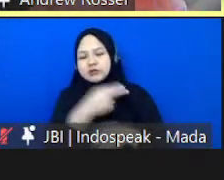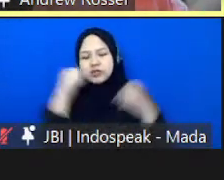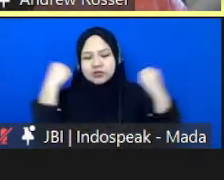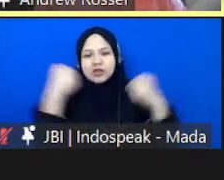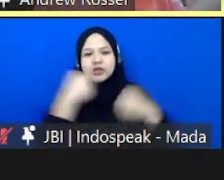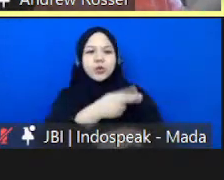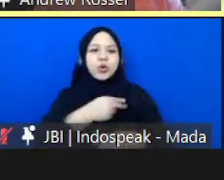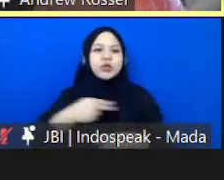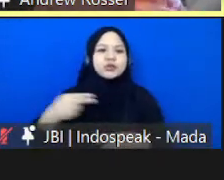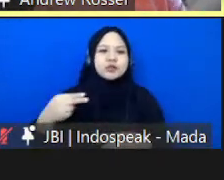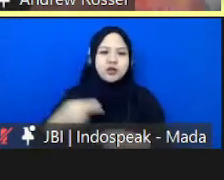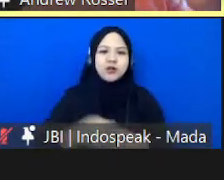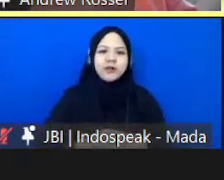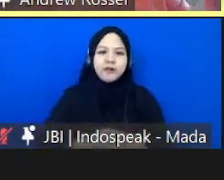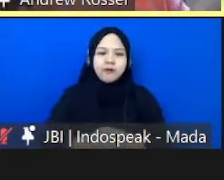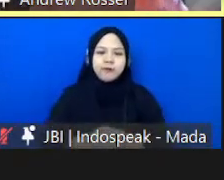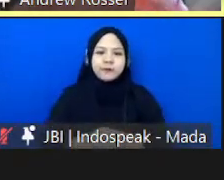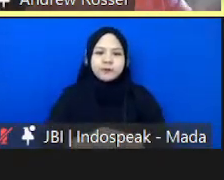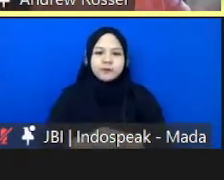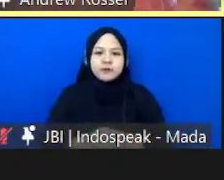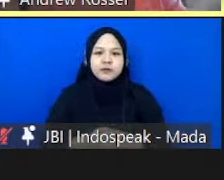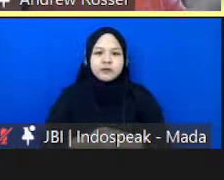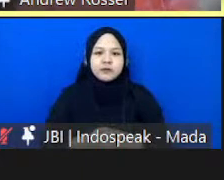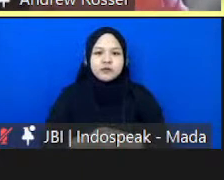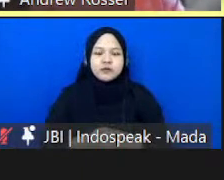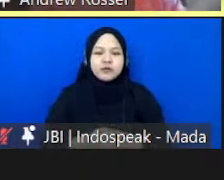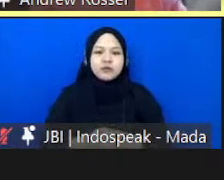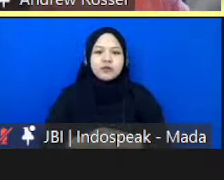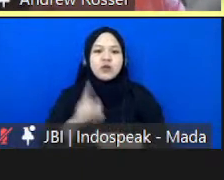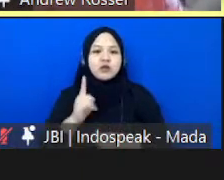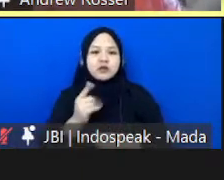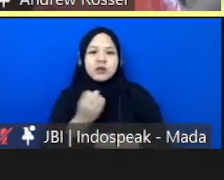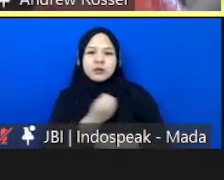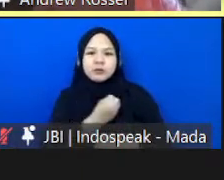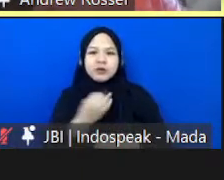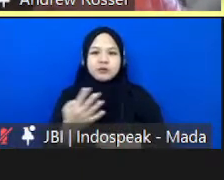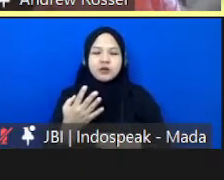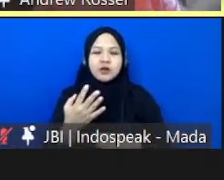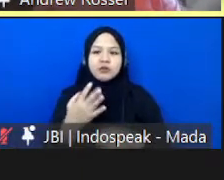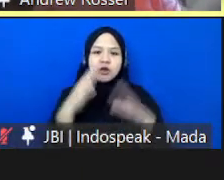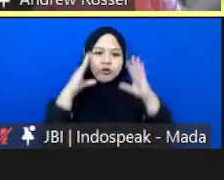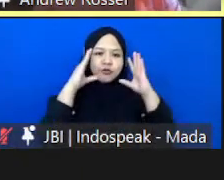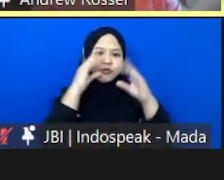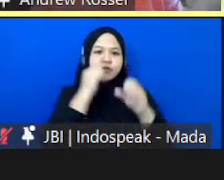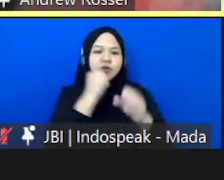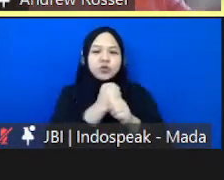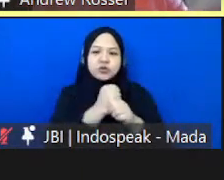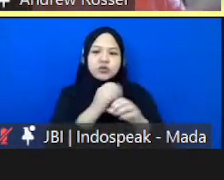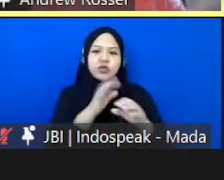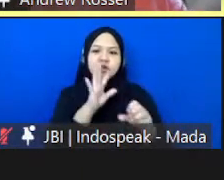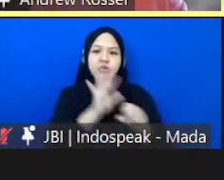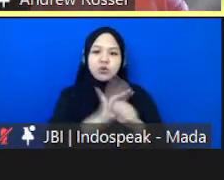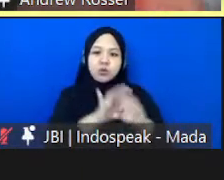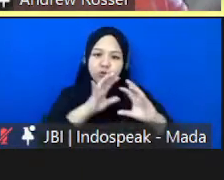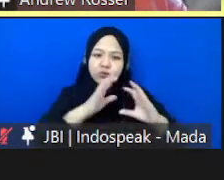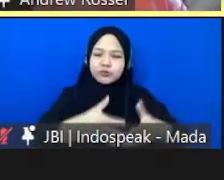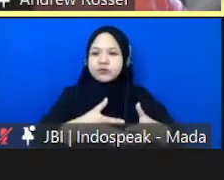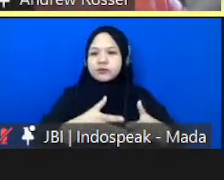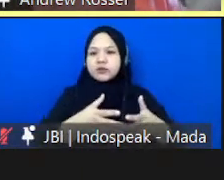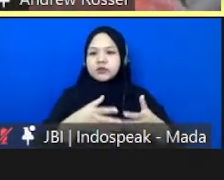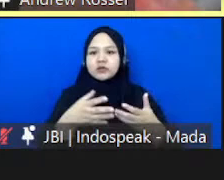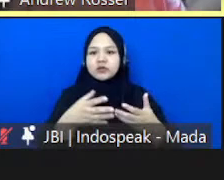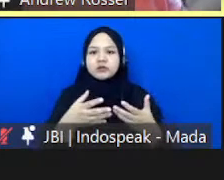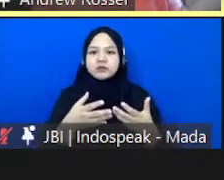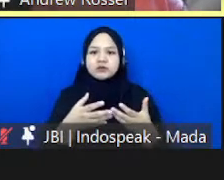post-New Order Indonesia. So we've resisted the temptation to just focus on the COVID-19 period, although we do in the paper consider